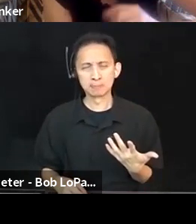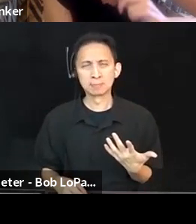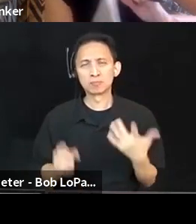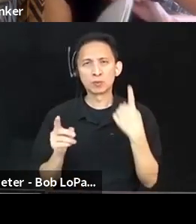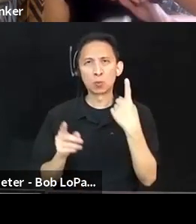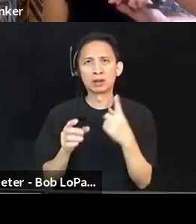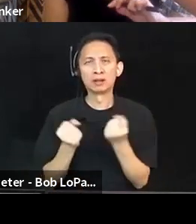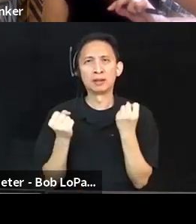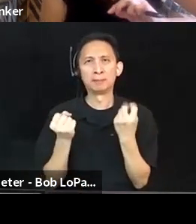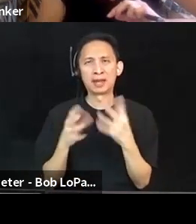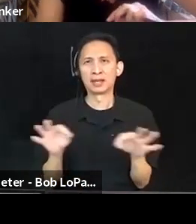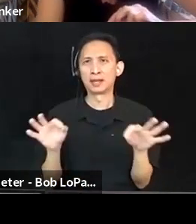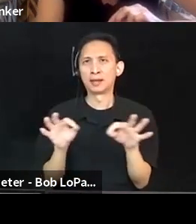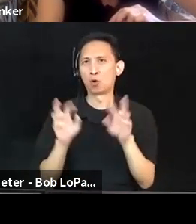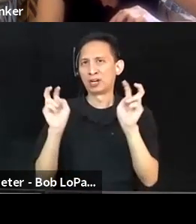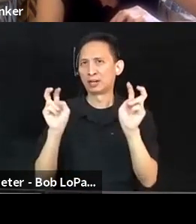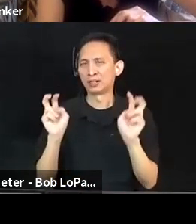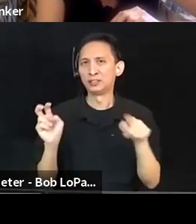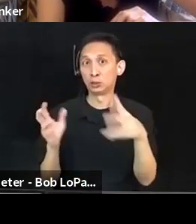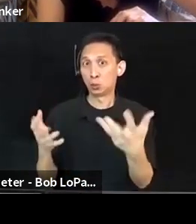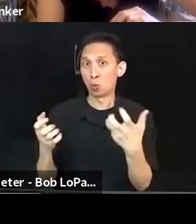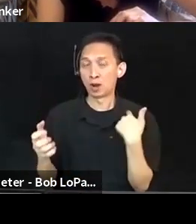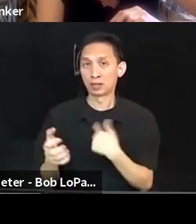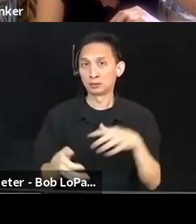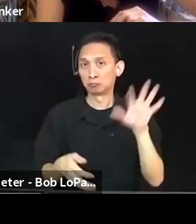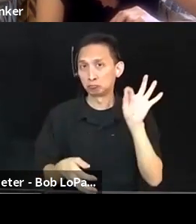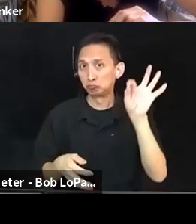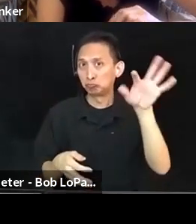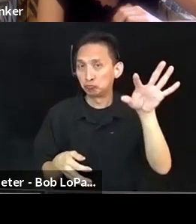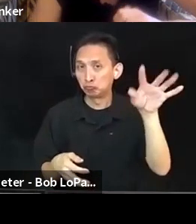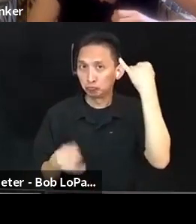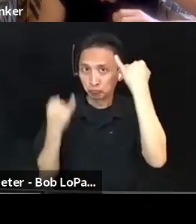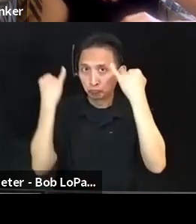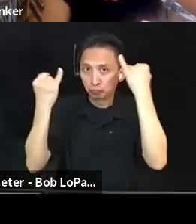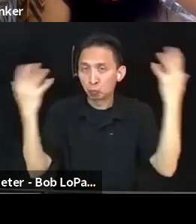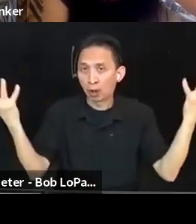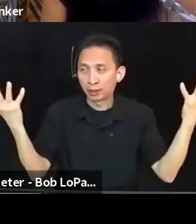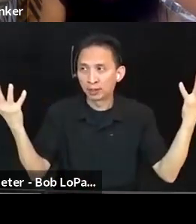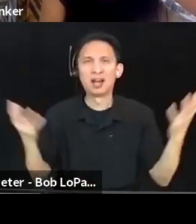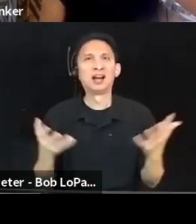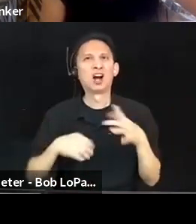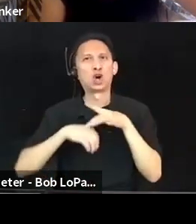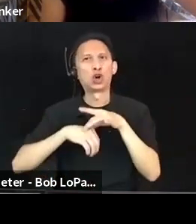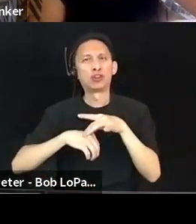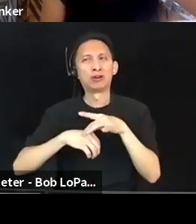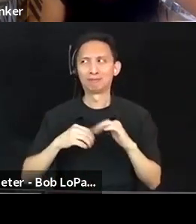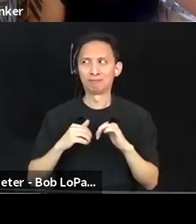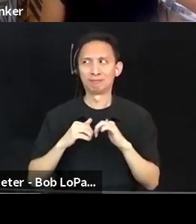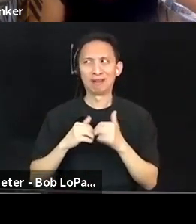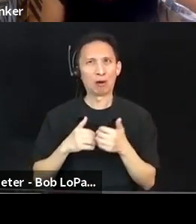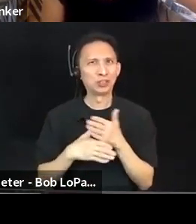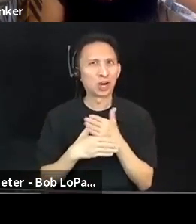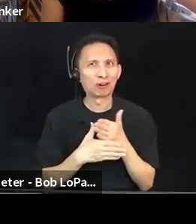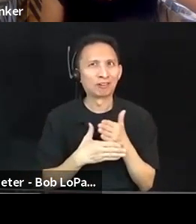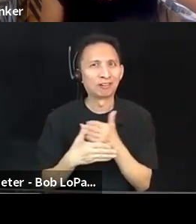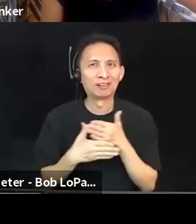issues you are inviting us to think about has to do, for instance, how do we share the earth if